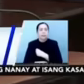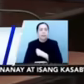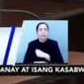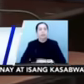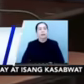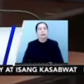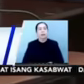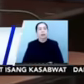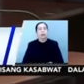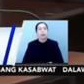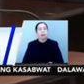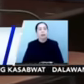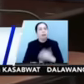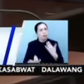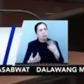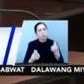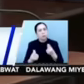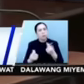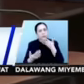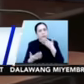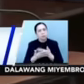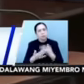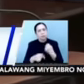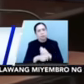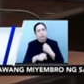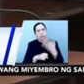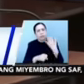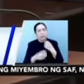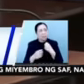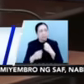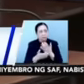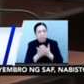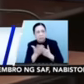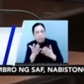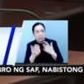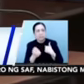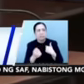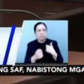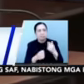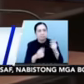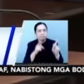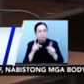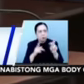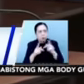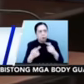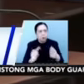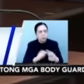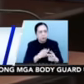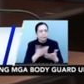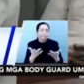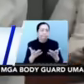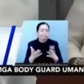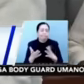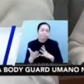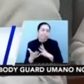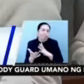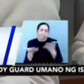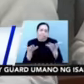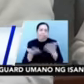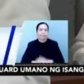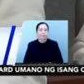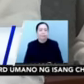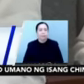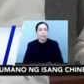fought the good fight. If I've ruffled some feathers in doing so, then so be it. Hindi